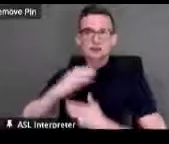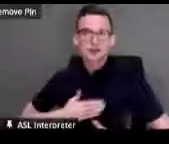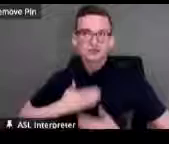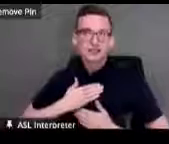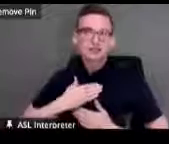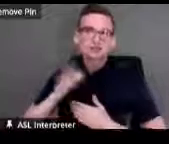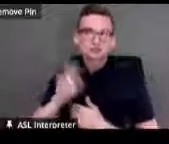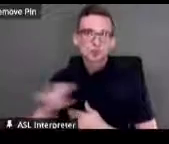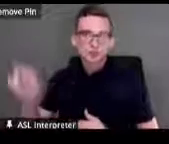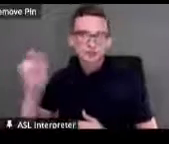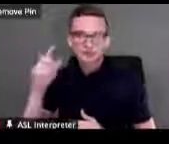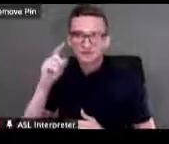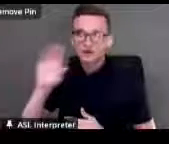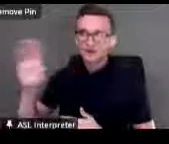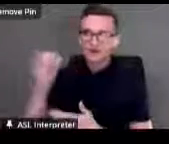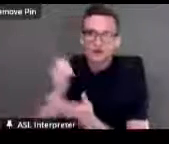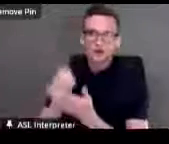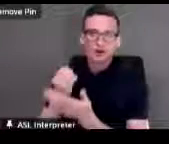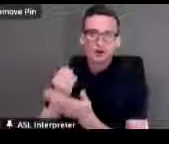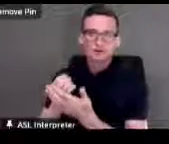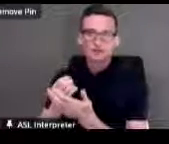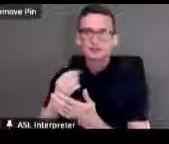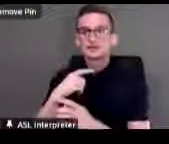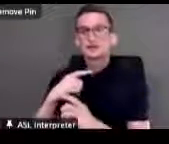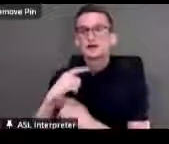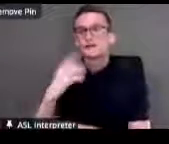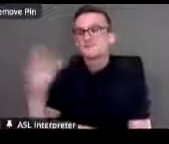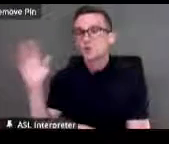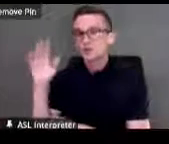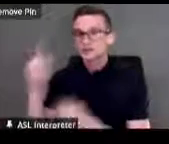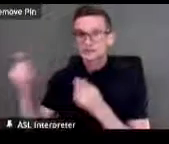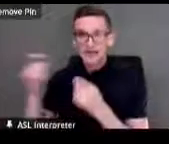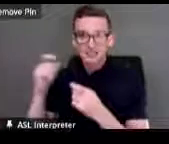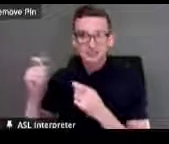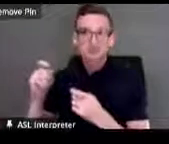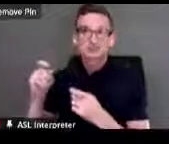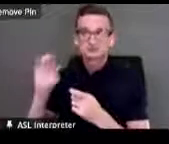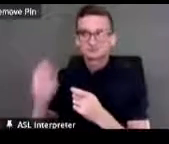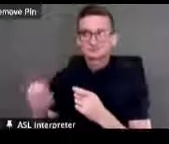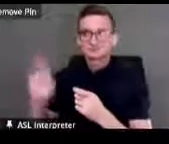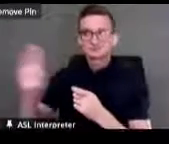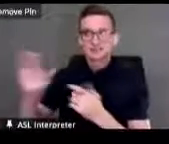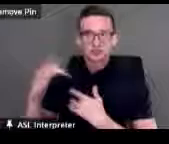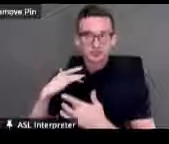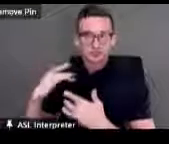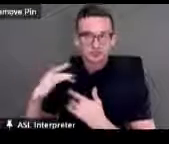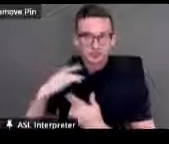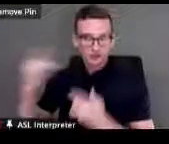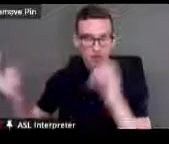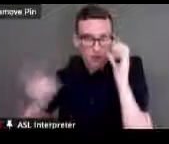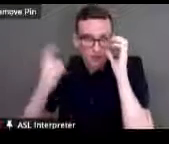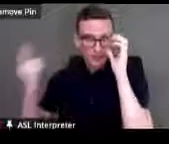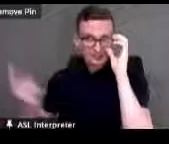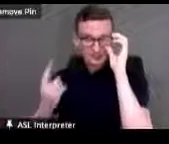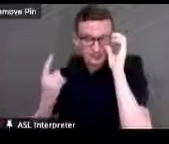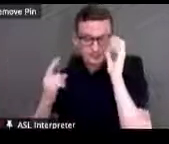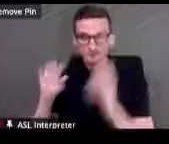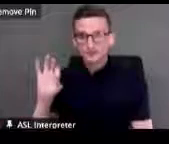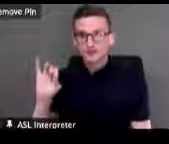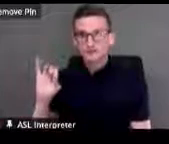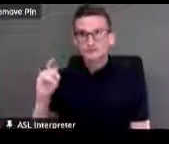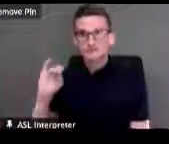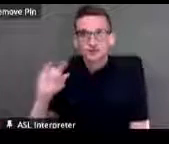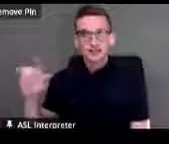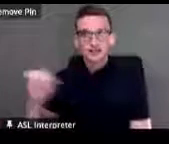drive their economy, and forest management is always a concern. The foothill mountain area has small